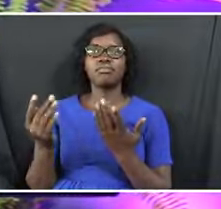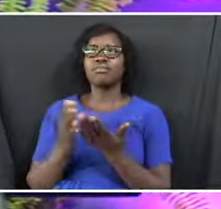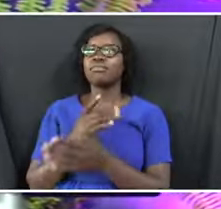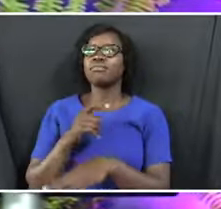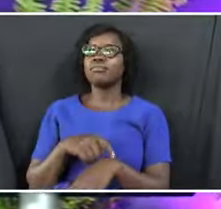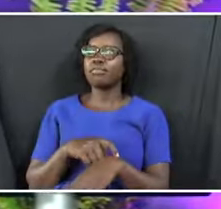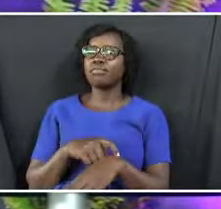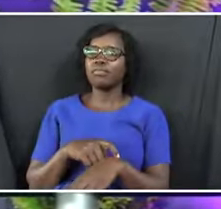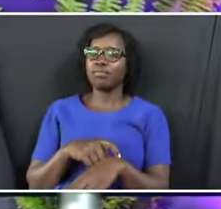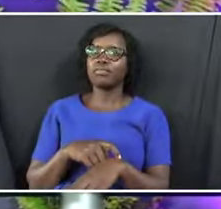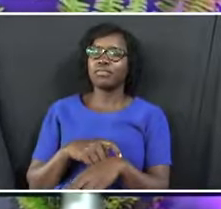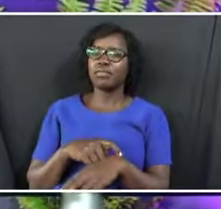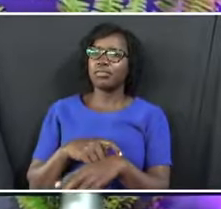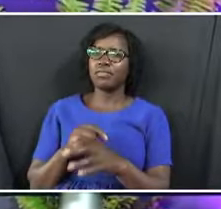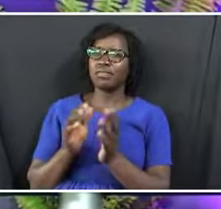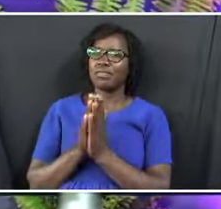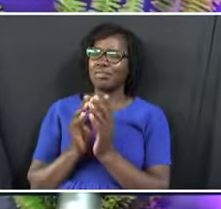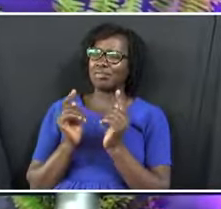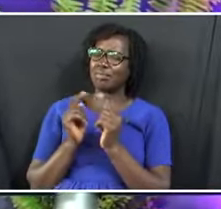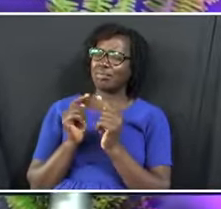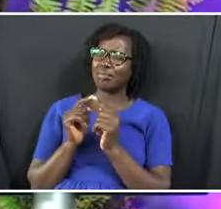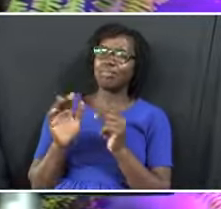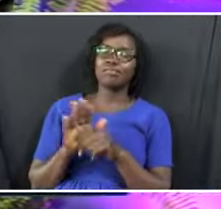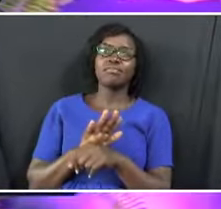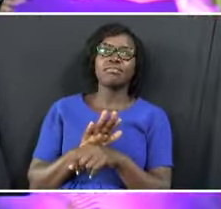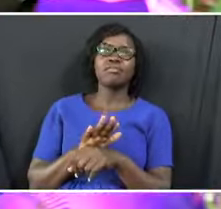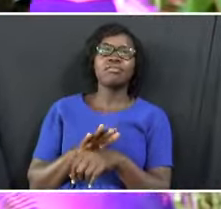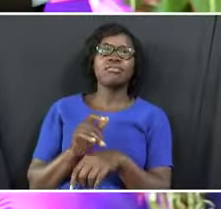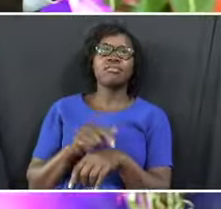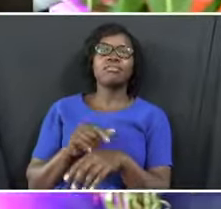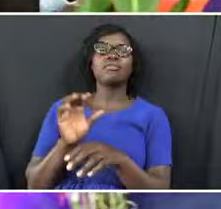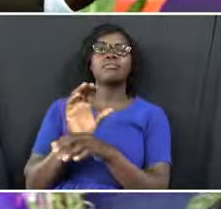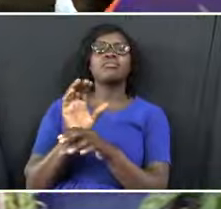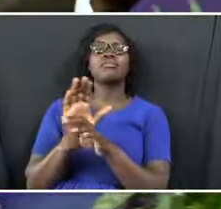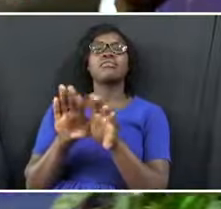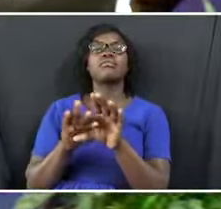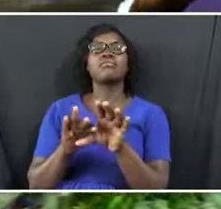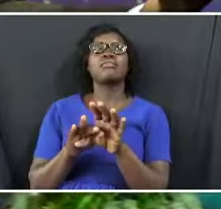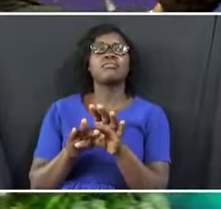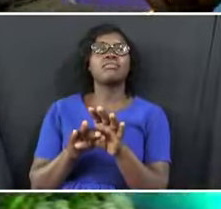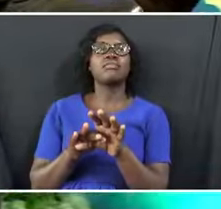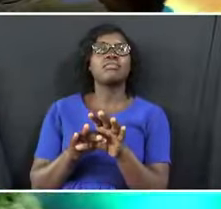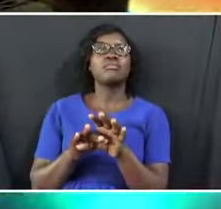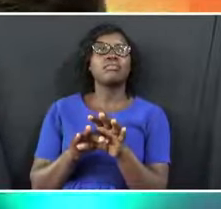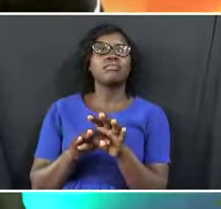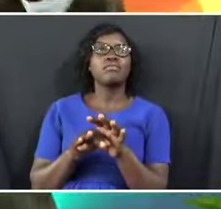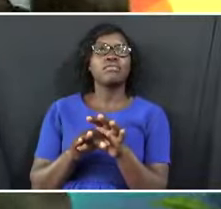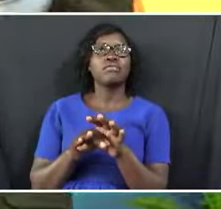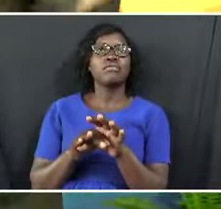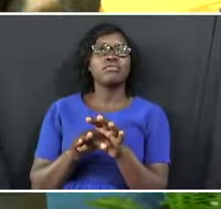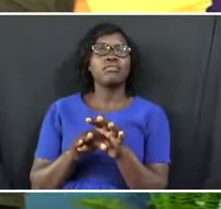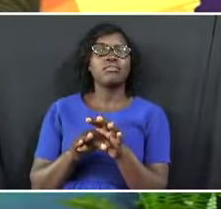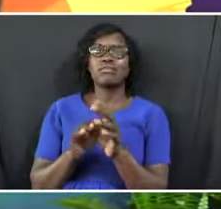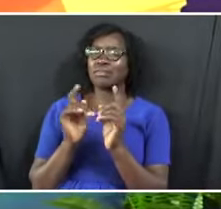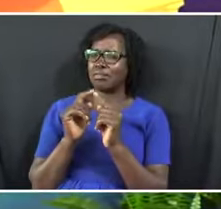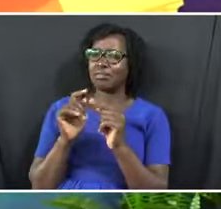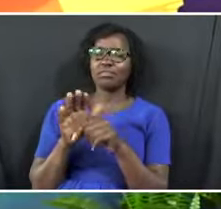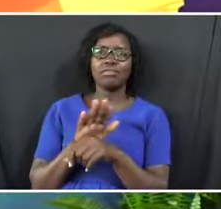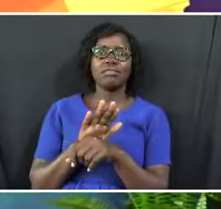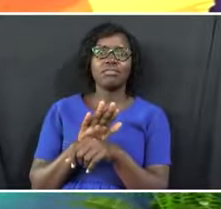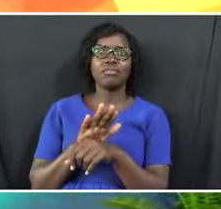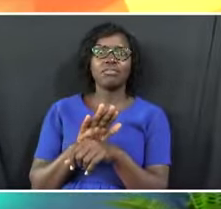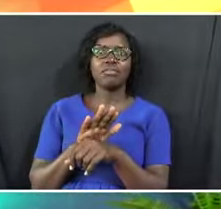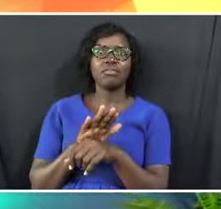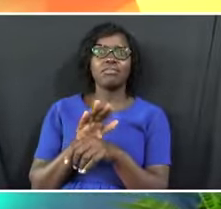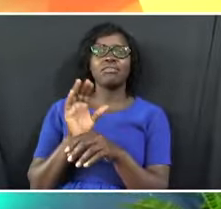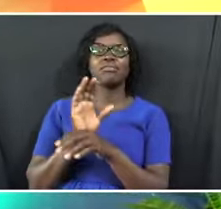Sometimes it's not too painful when my fellow church member, you know, it is too painful when my